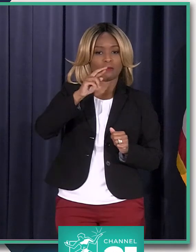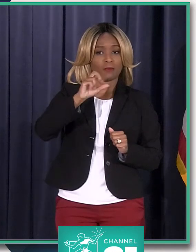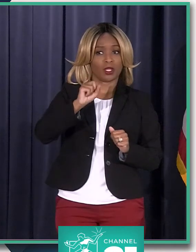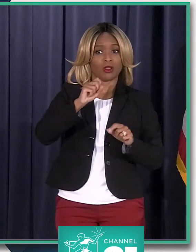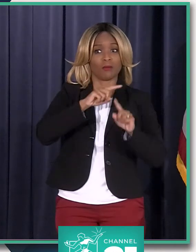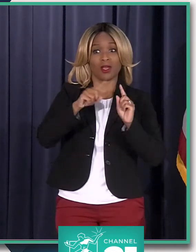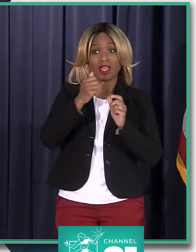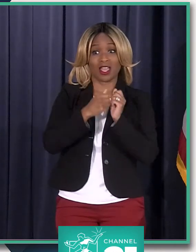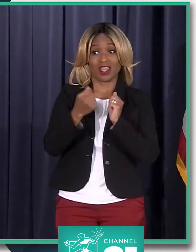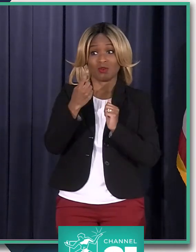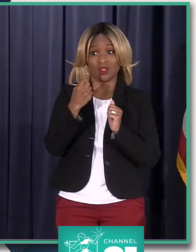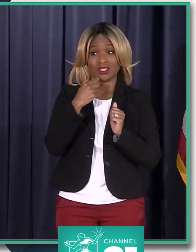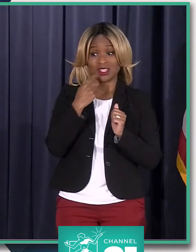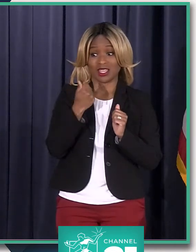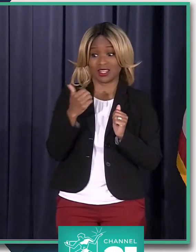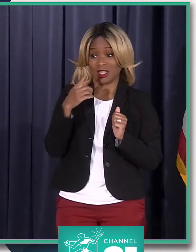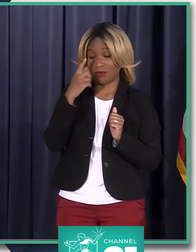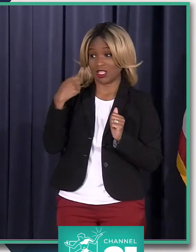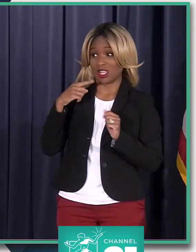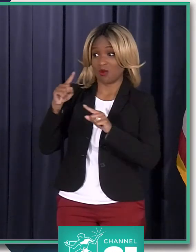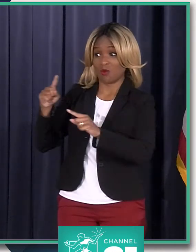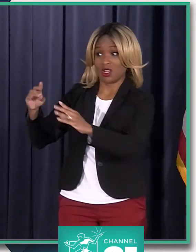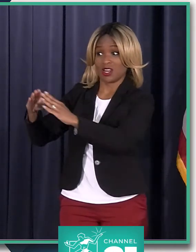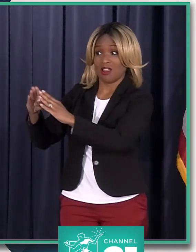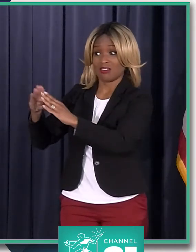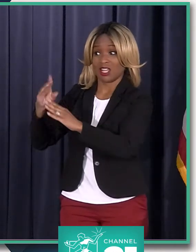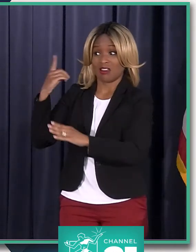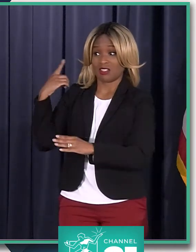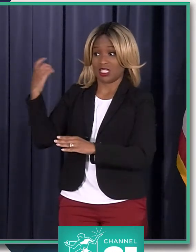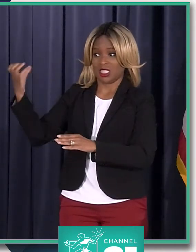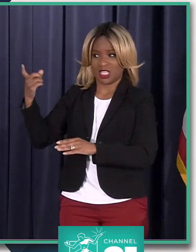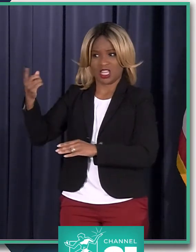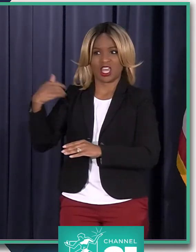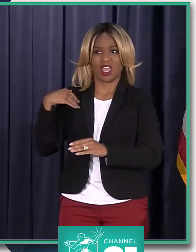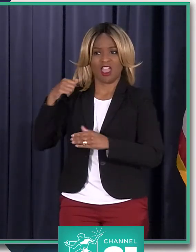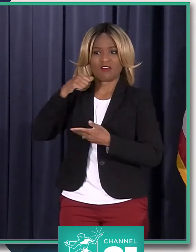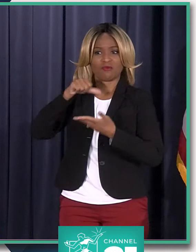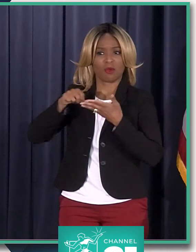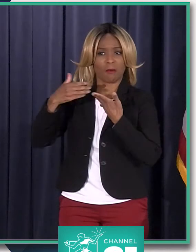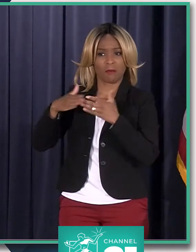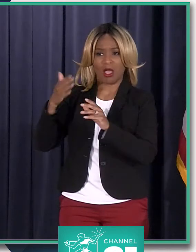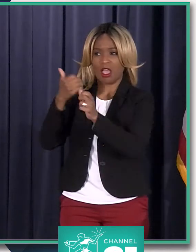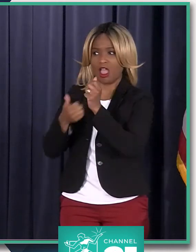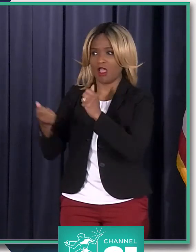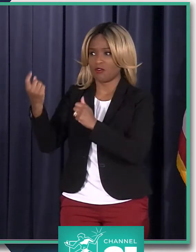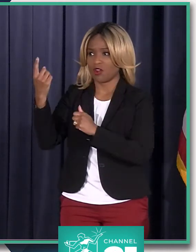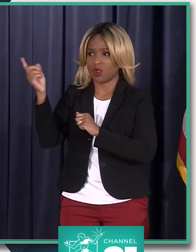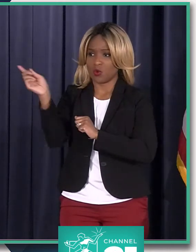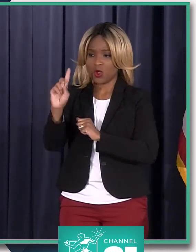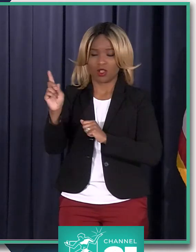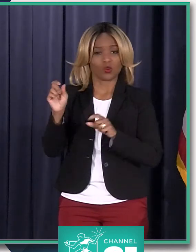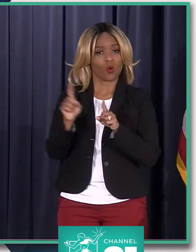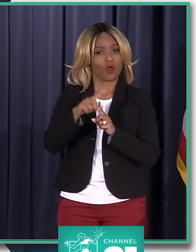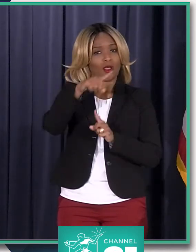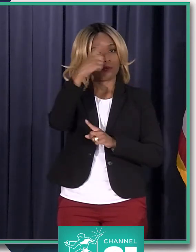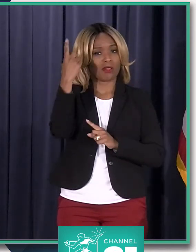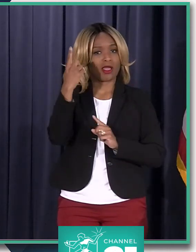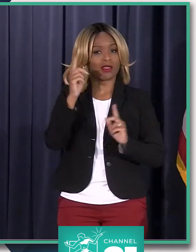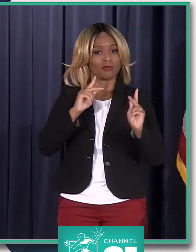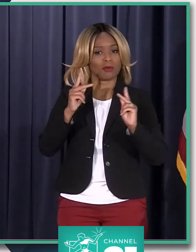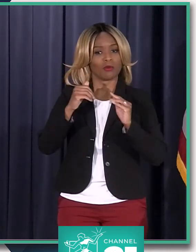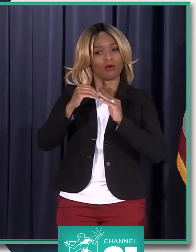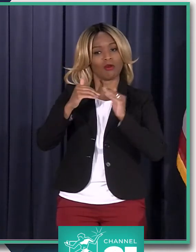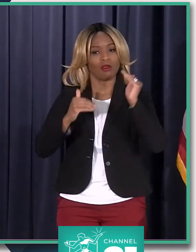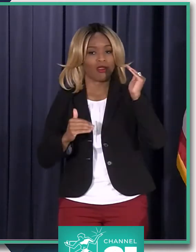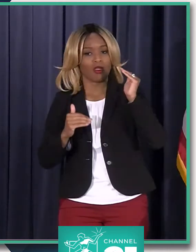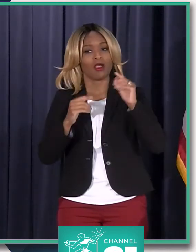Because when I was downtown D.C., they have mailboxes everywhere. So, as Black people, we are marginalized people,